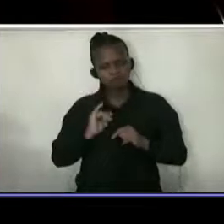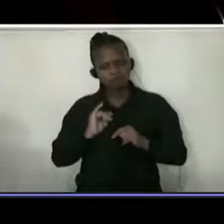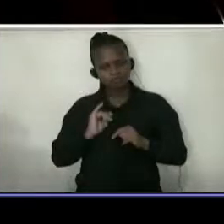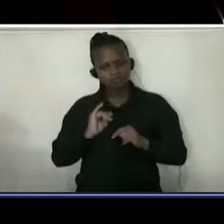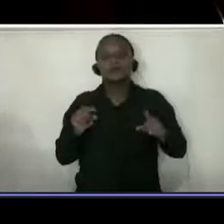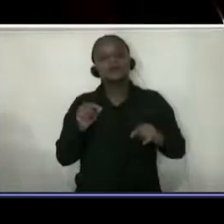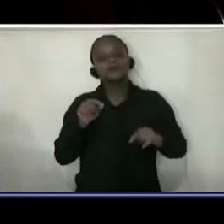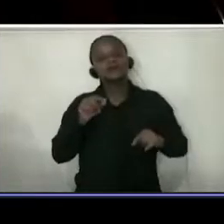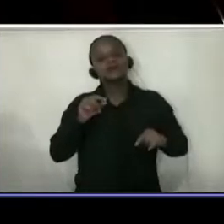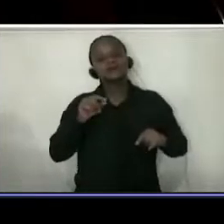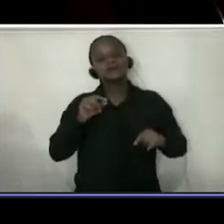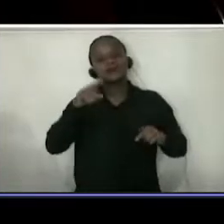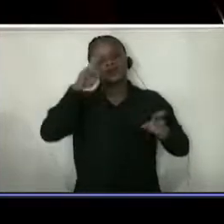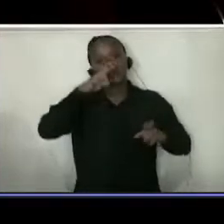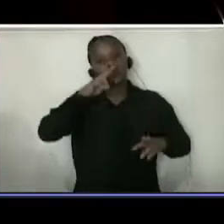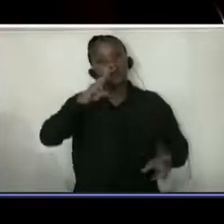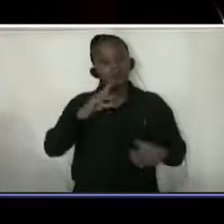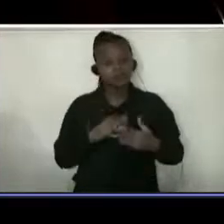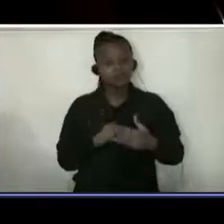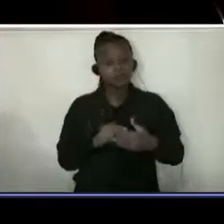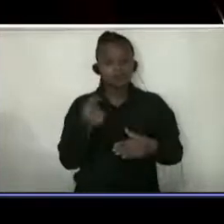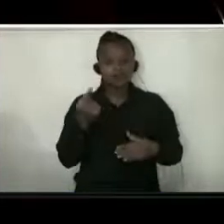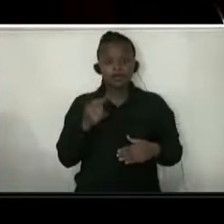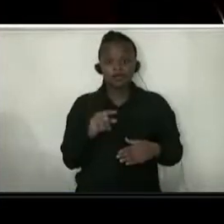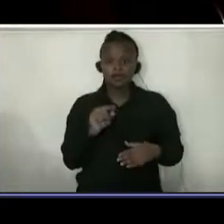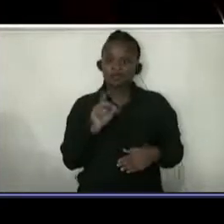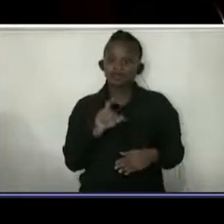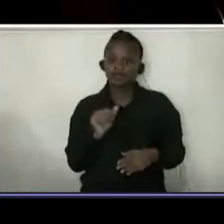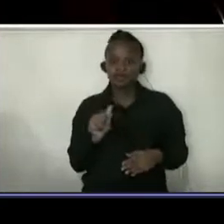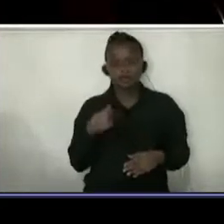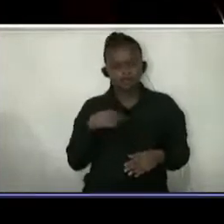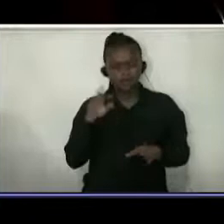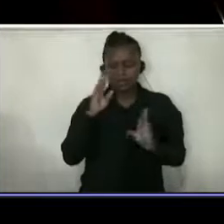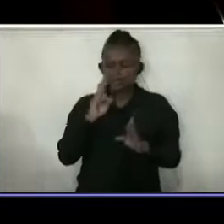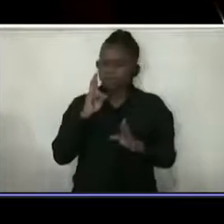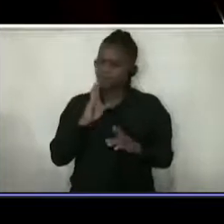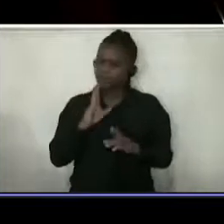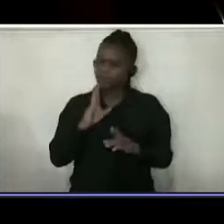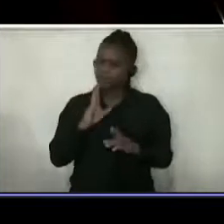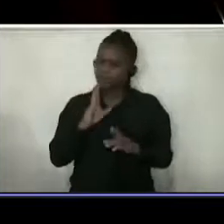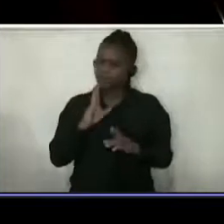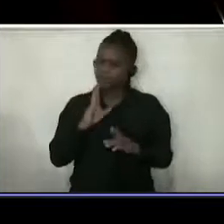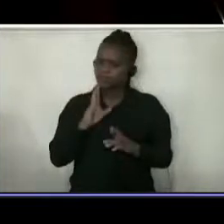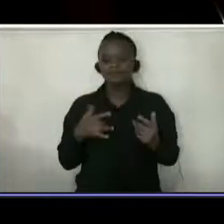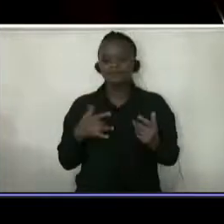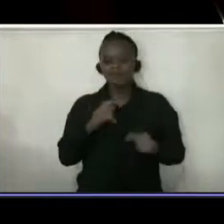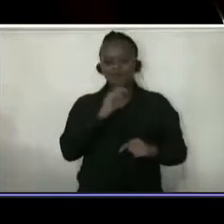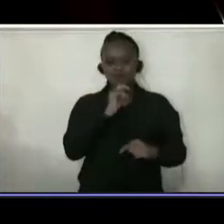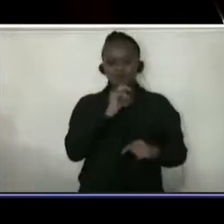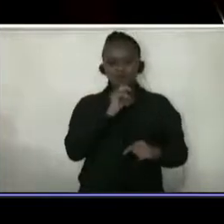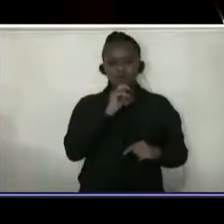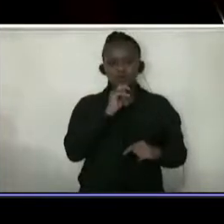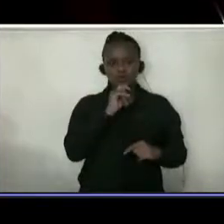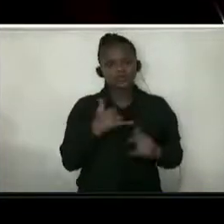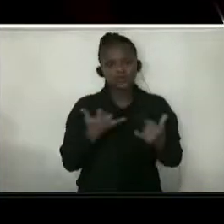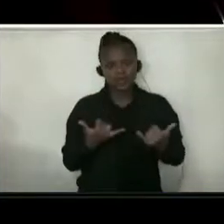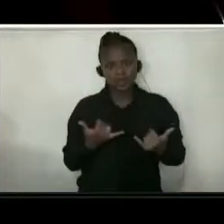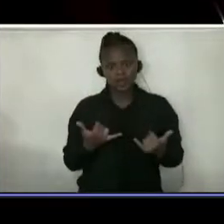dearly, identifies the real cause of the problem. For Madam Speaker, we are in the age of